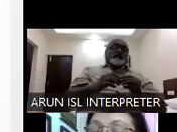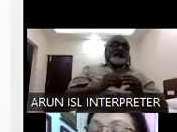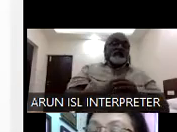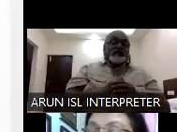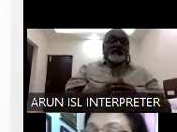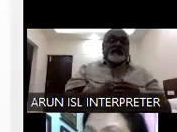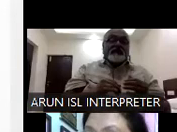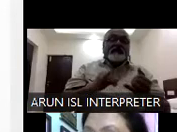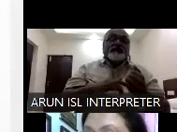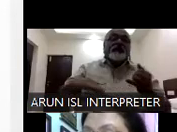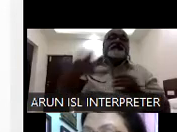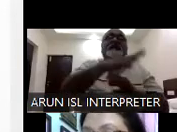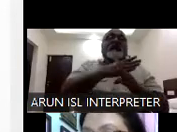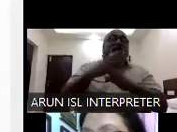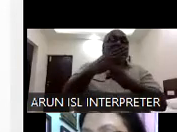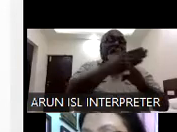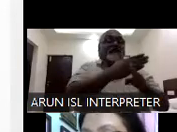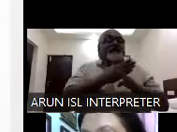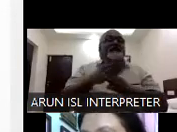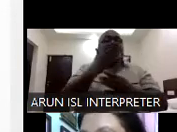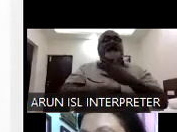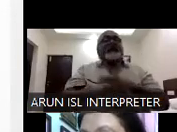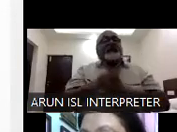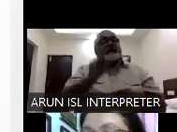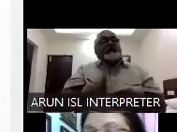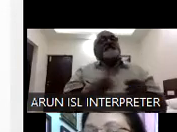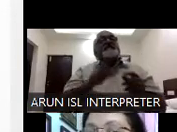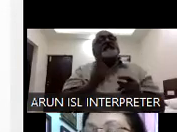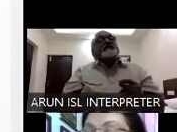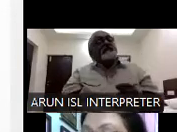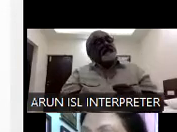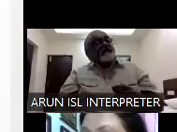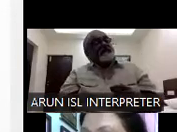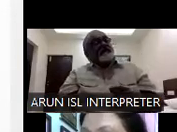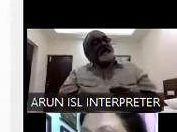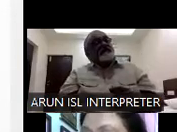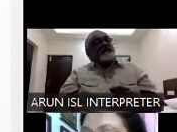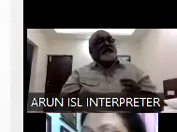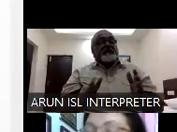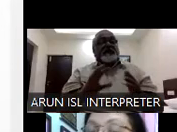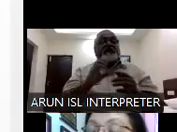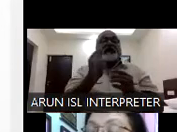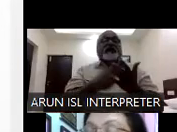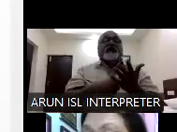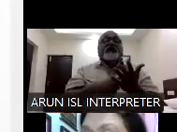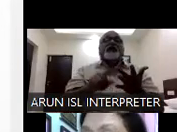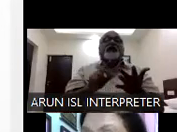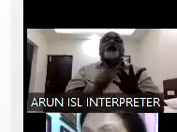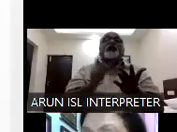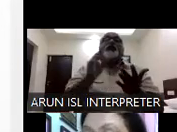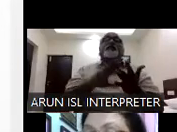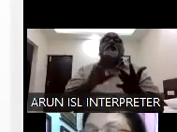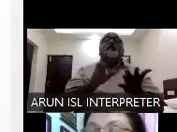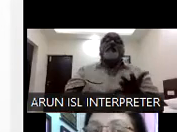able to socially participate. So which involves, what it involves? It involves making the curriculum accessible, making the online